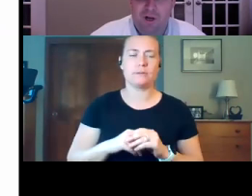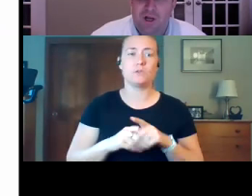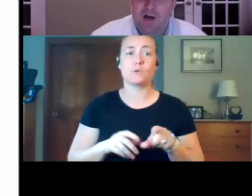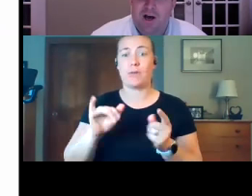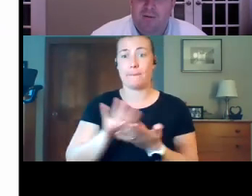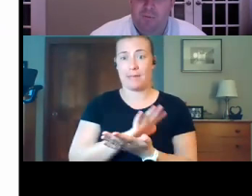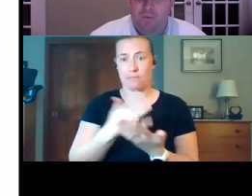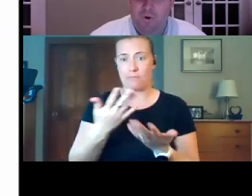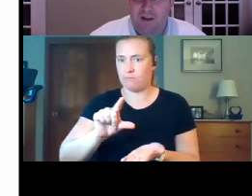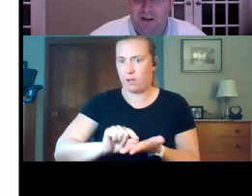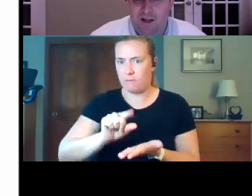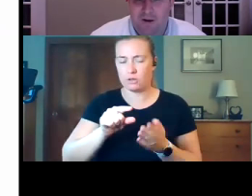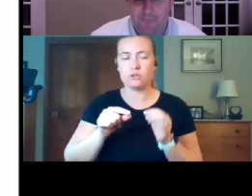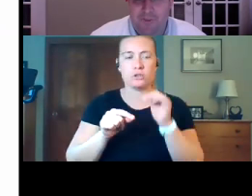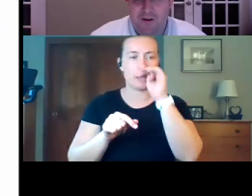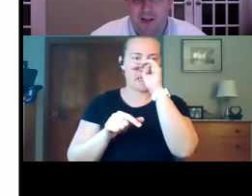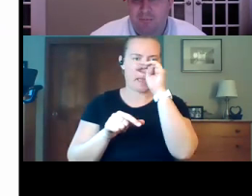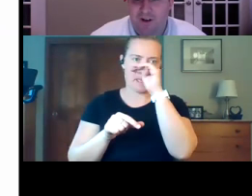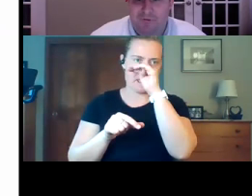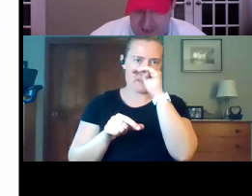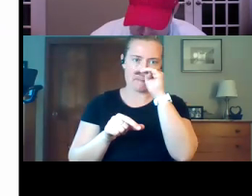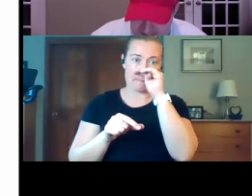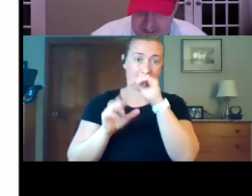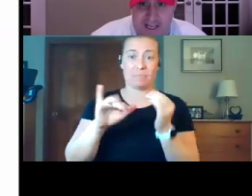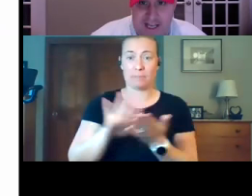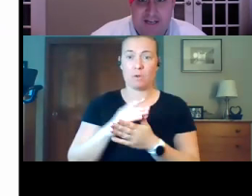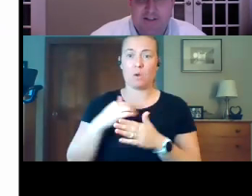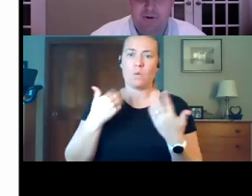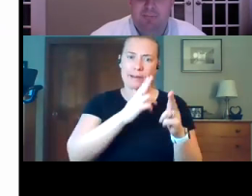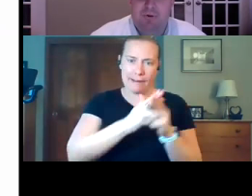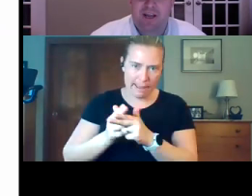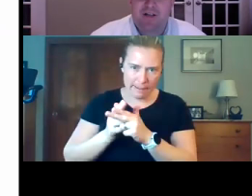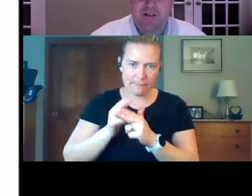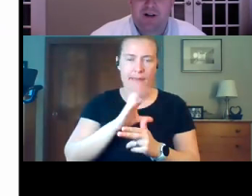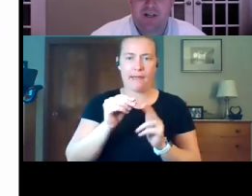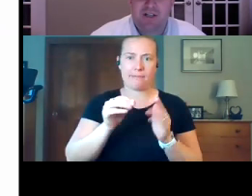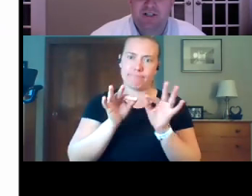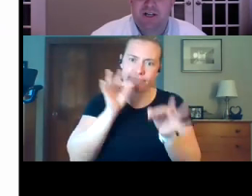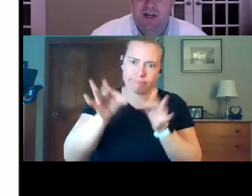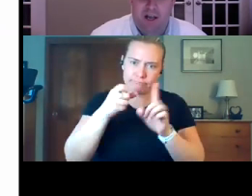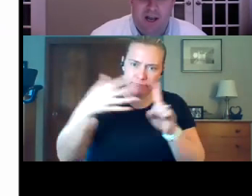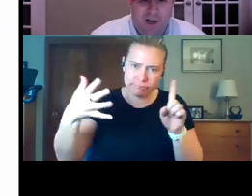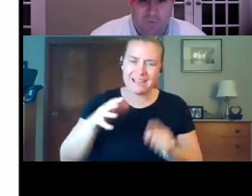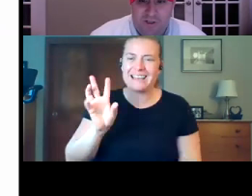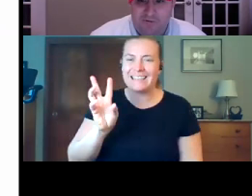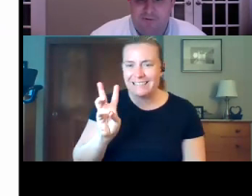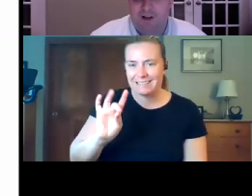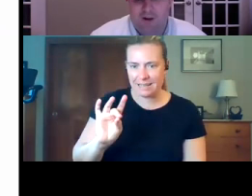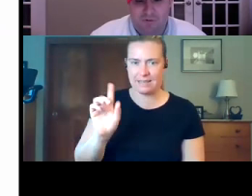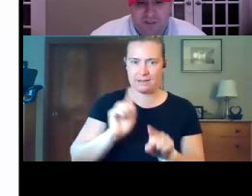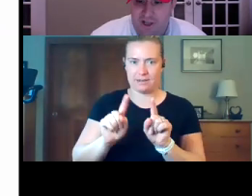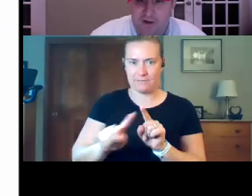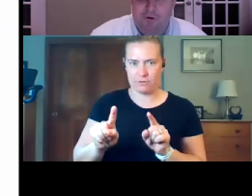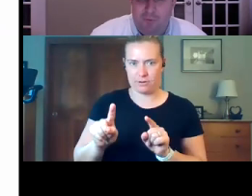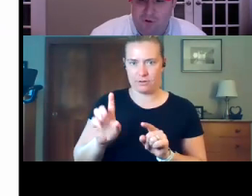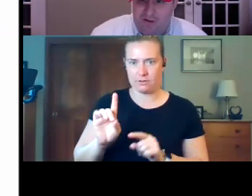Review, we named and defined 68 discrete implementation strategies. And we sort of